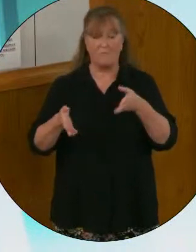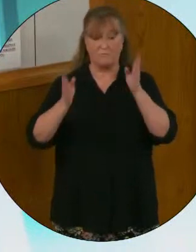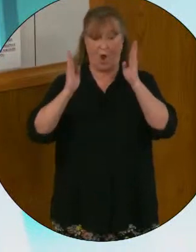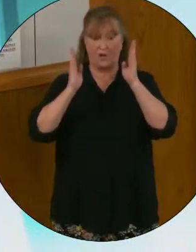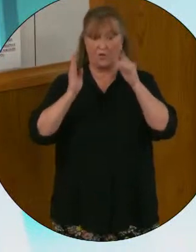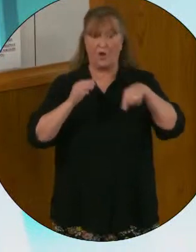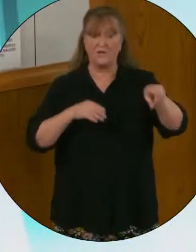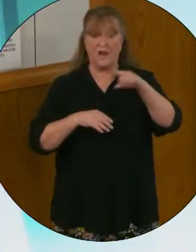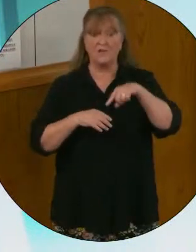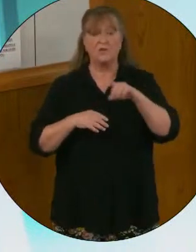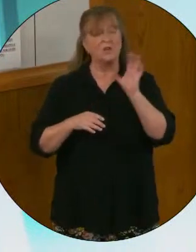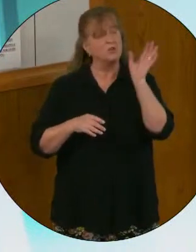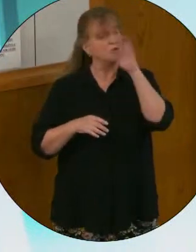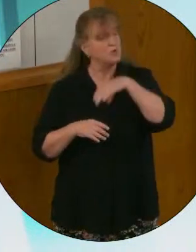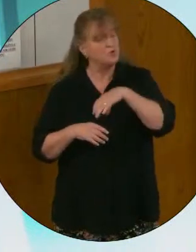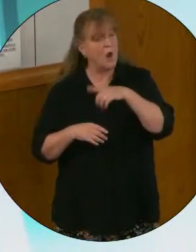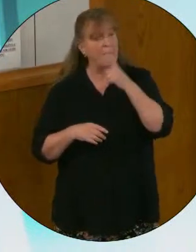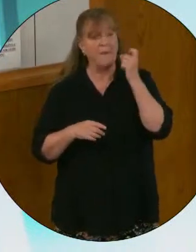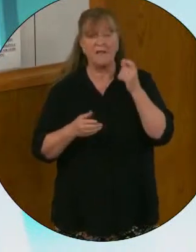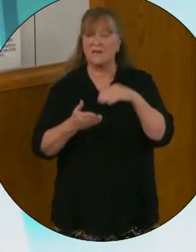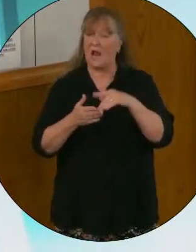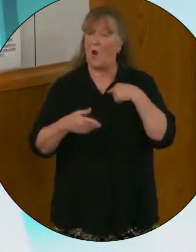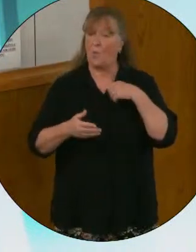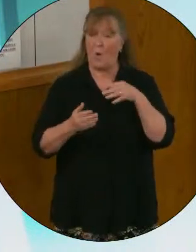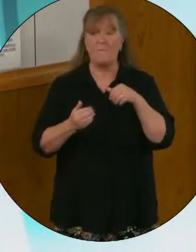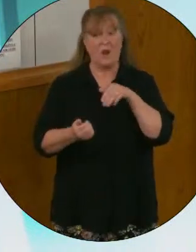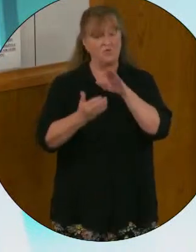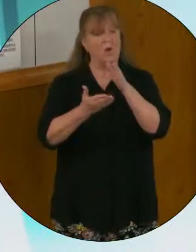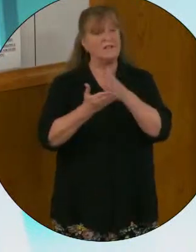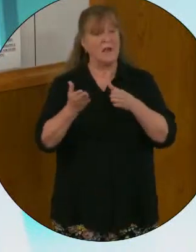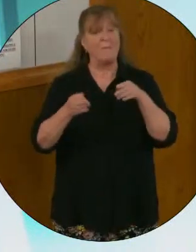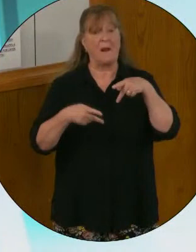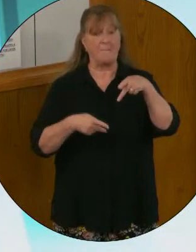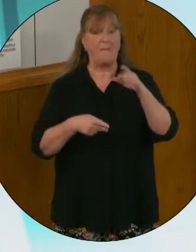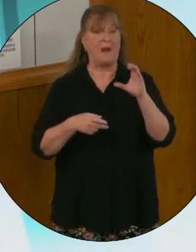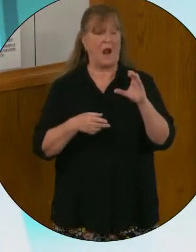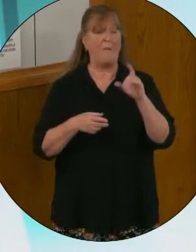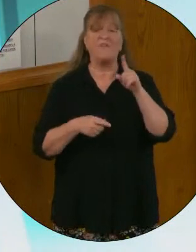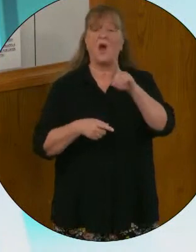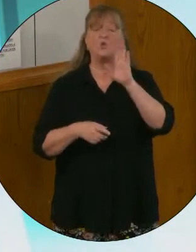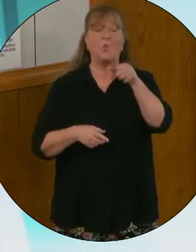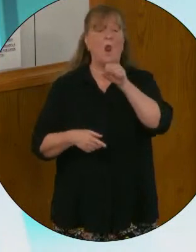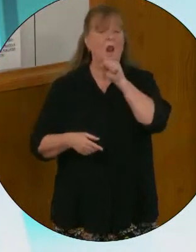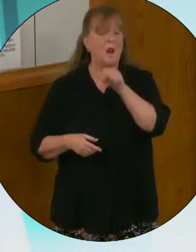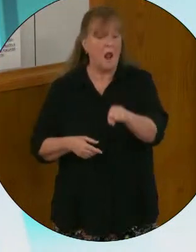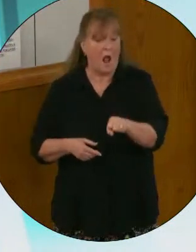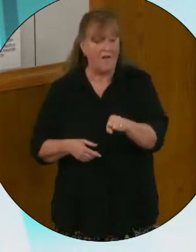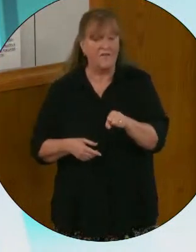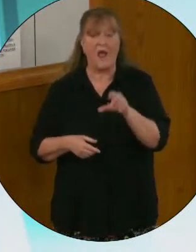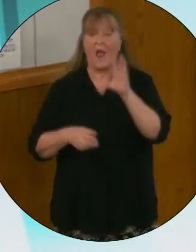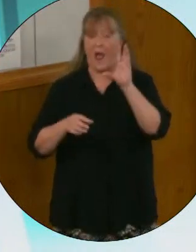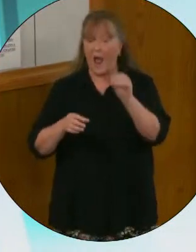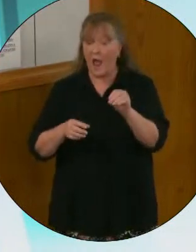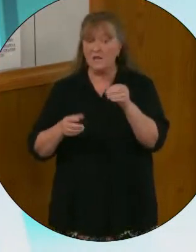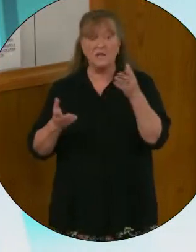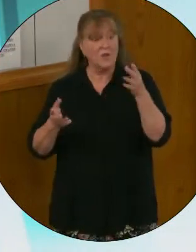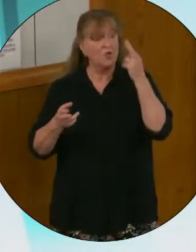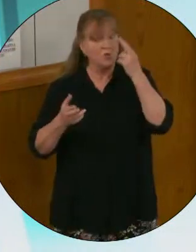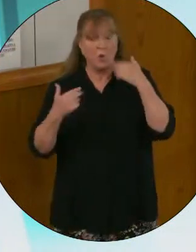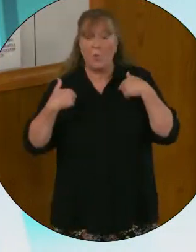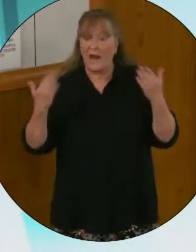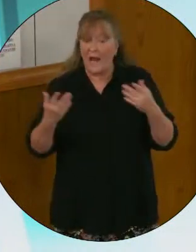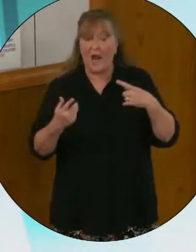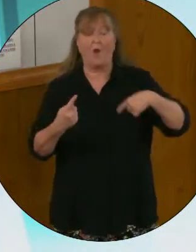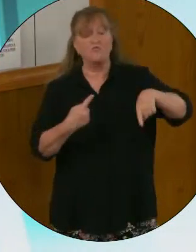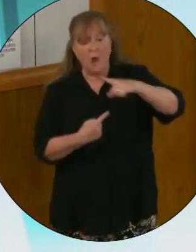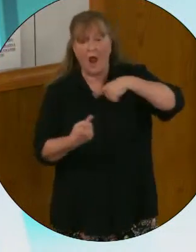it's just strange because, again, we'll be addressing something in public comment that you guys are going to love. And it stems to the reason why we've been here going around